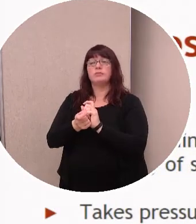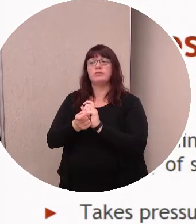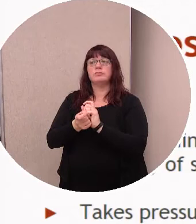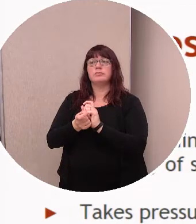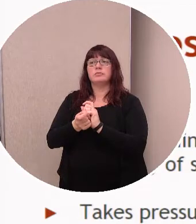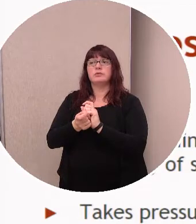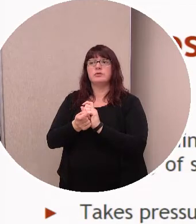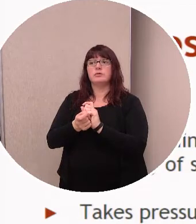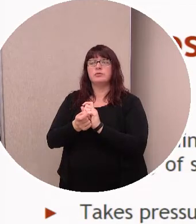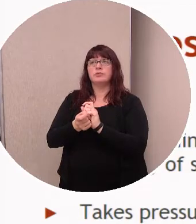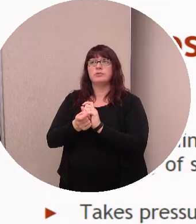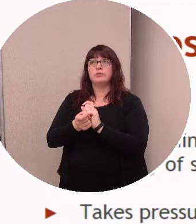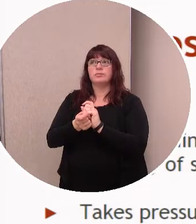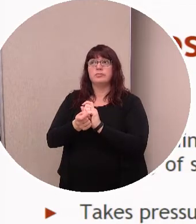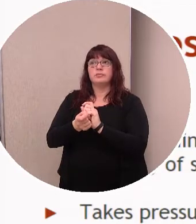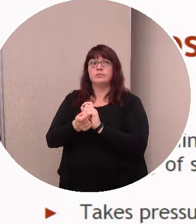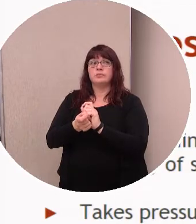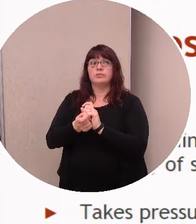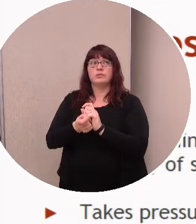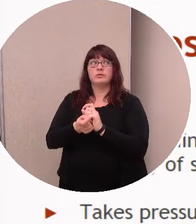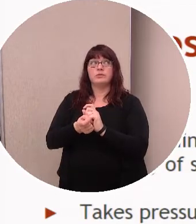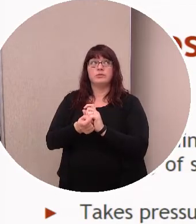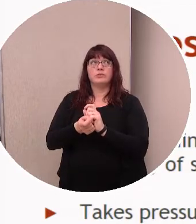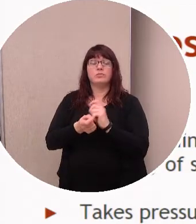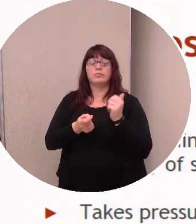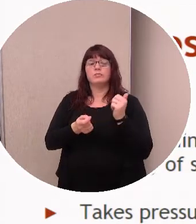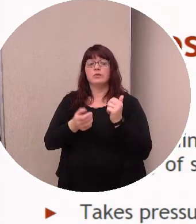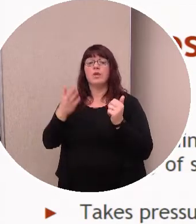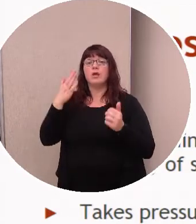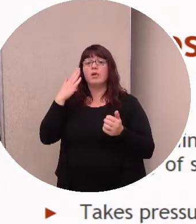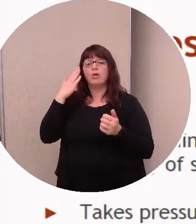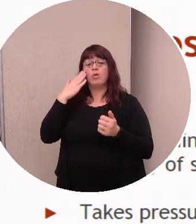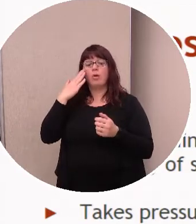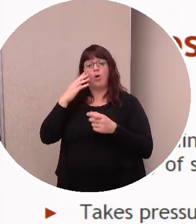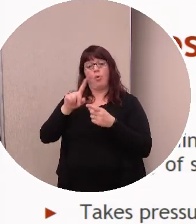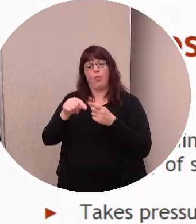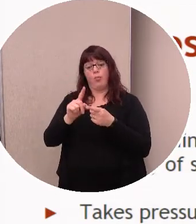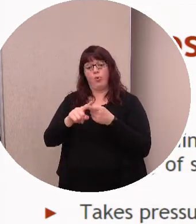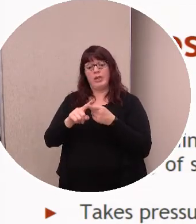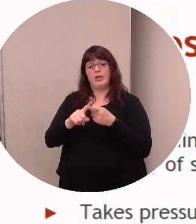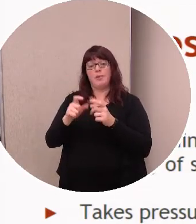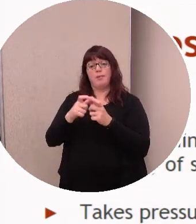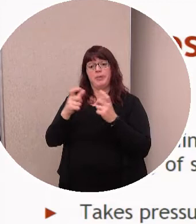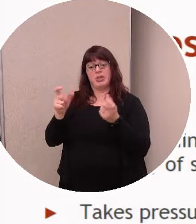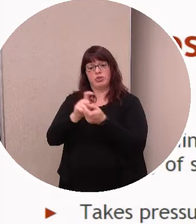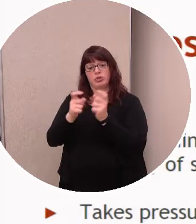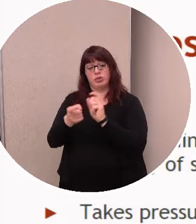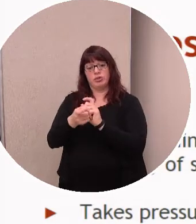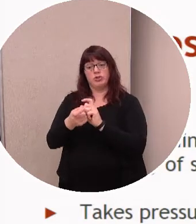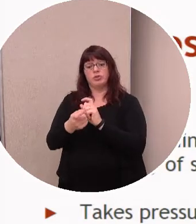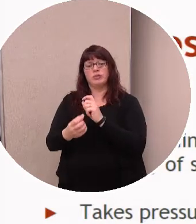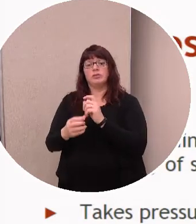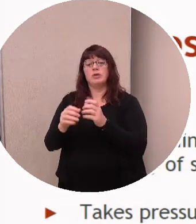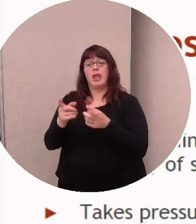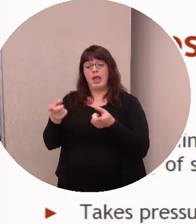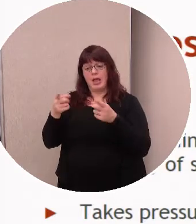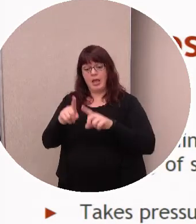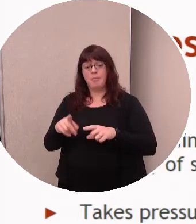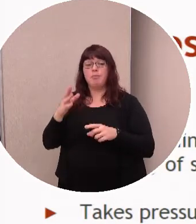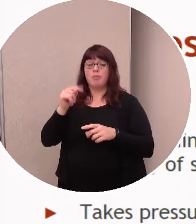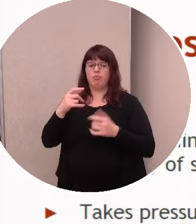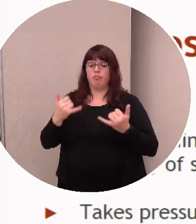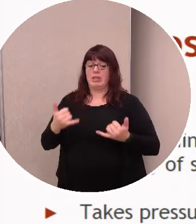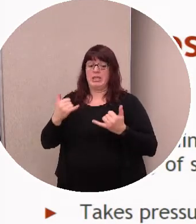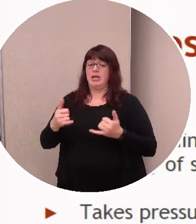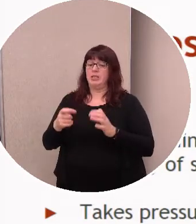Just like any time that a major change is made to an educational system, and in this case this change is necessary due to